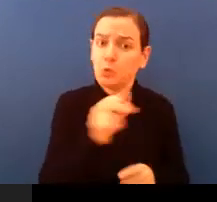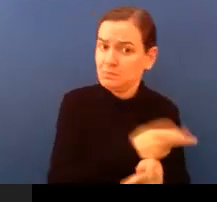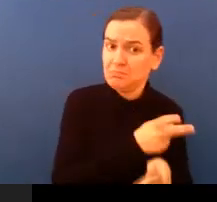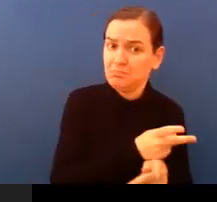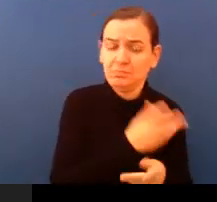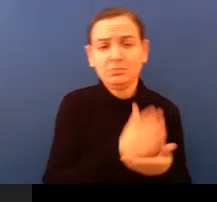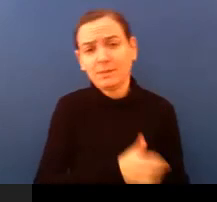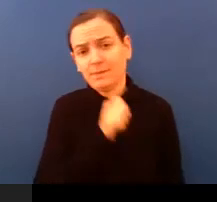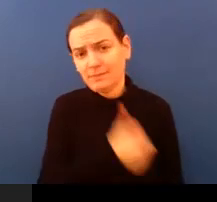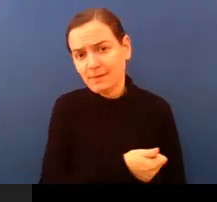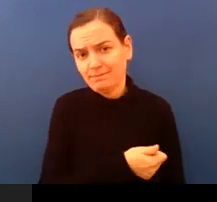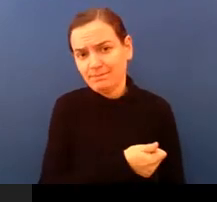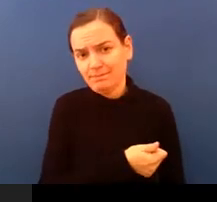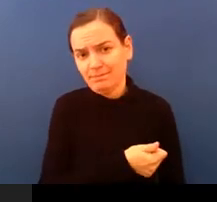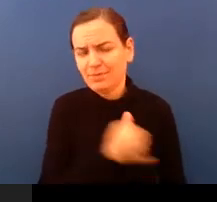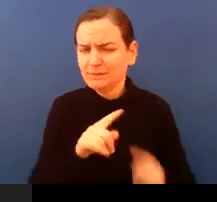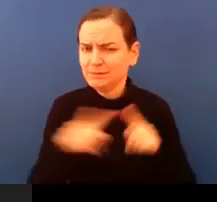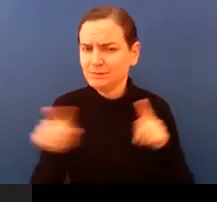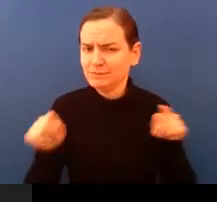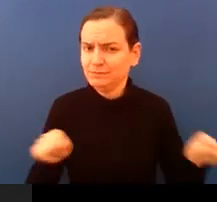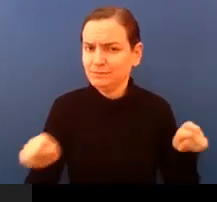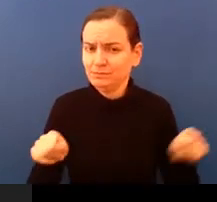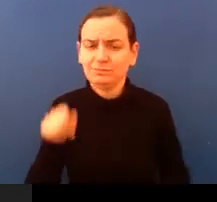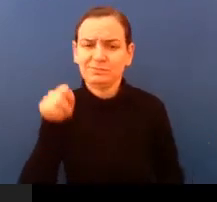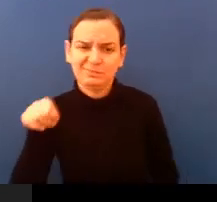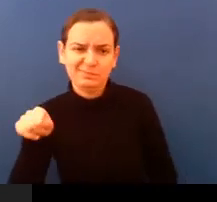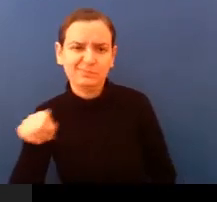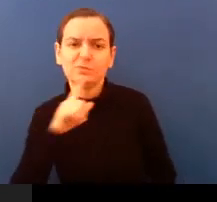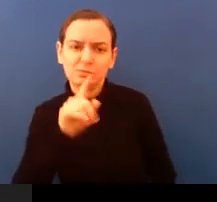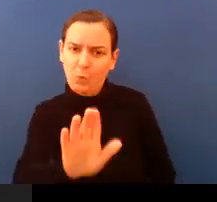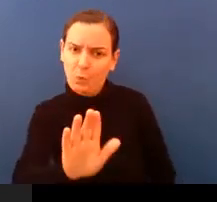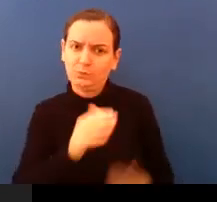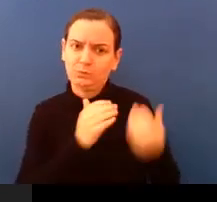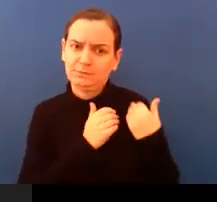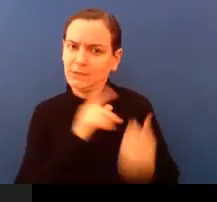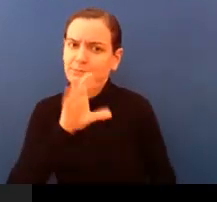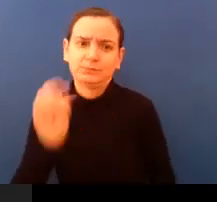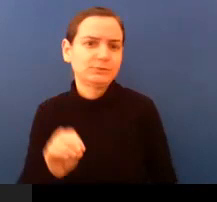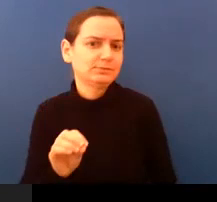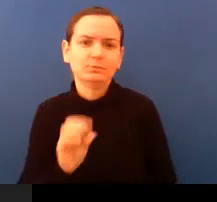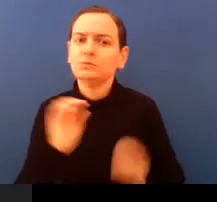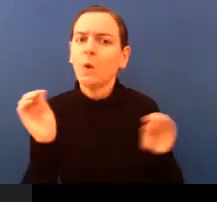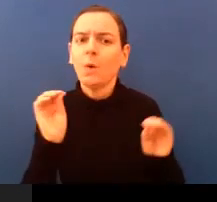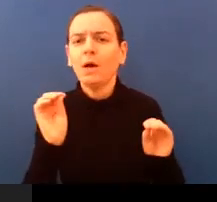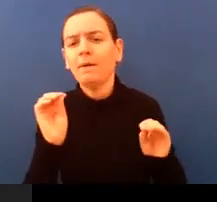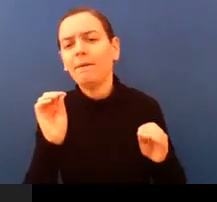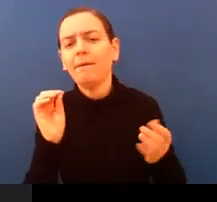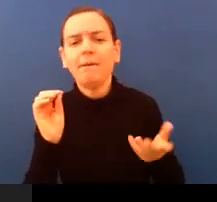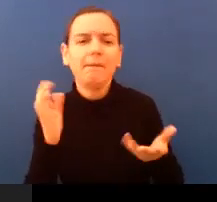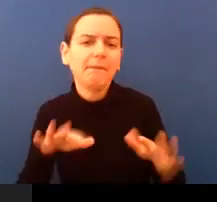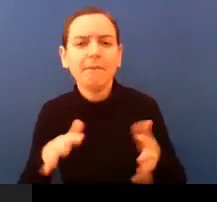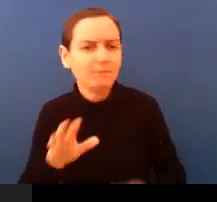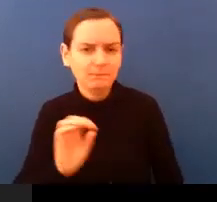guide dogs, are not held to this requirement. So they may be other members of the family that are caring for